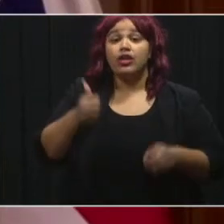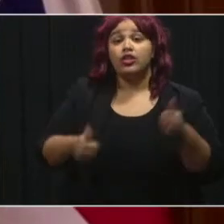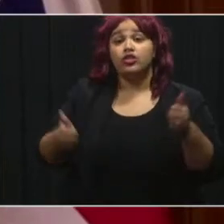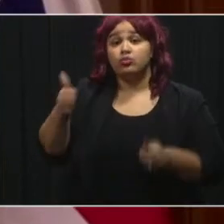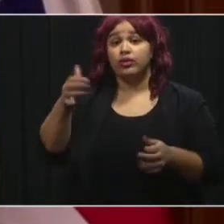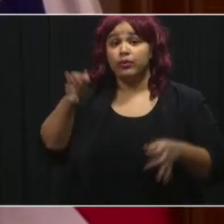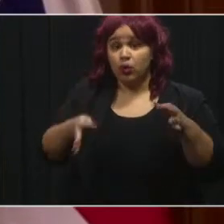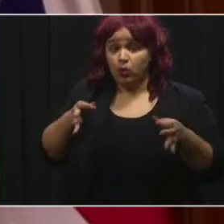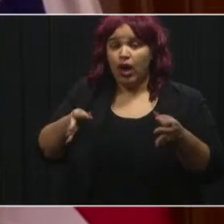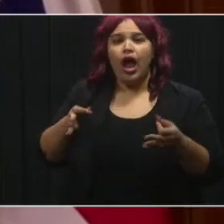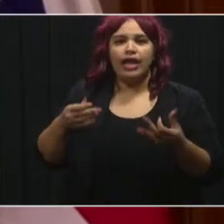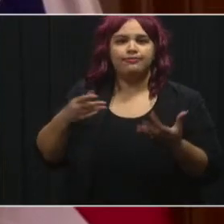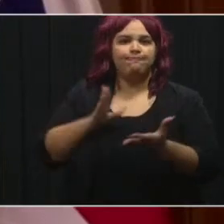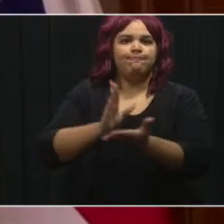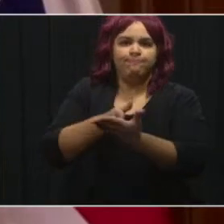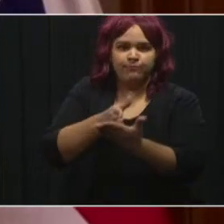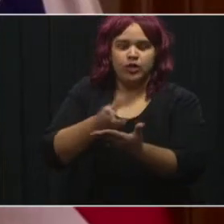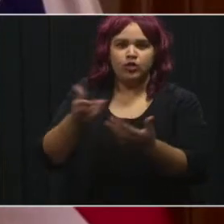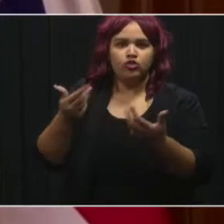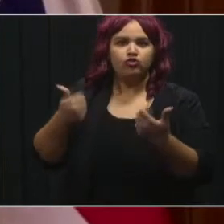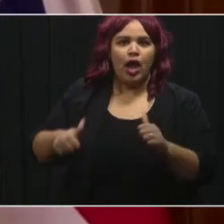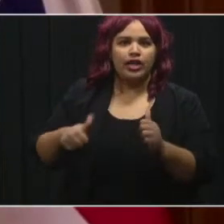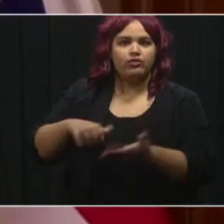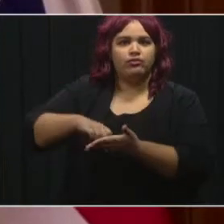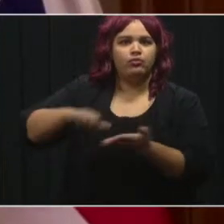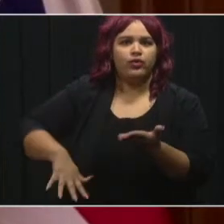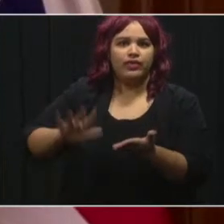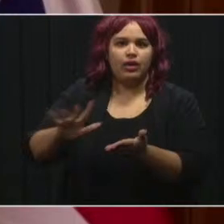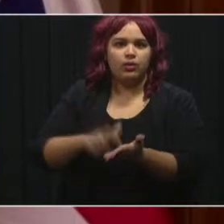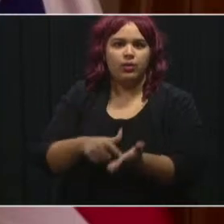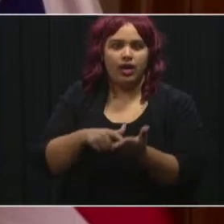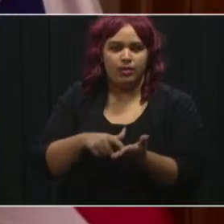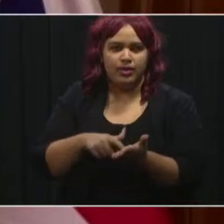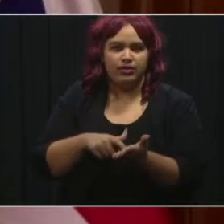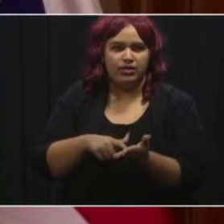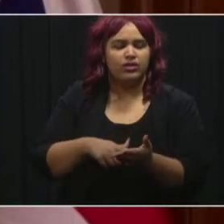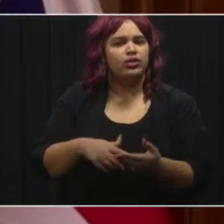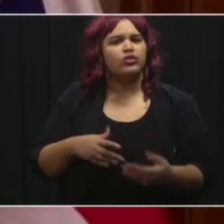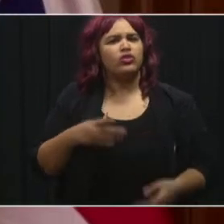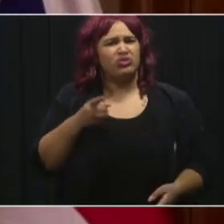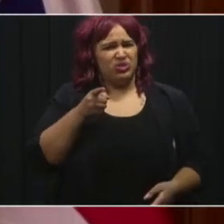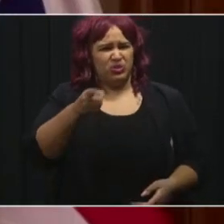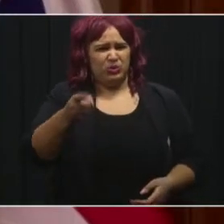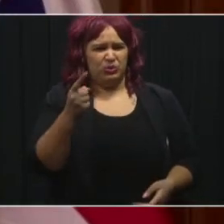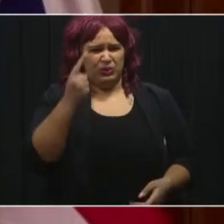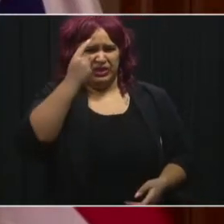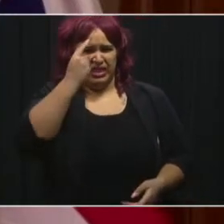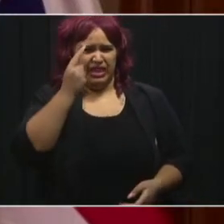appropriate response given the malaise we're seeing in vaccine uptake?